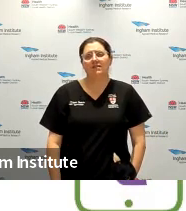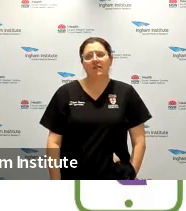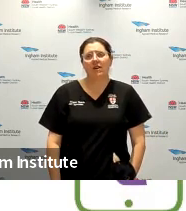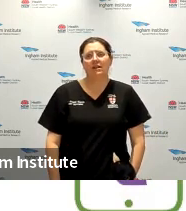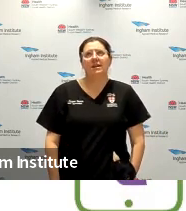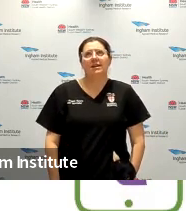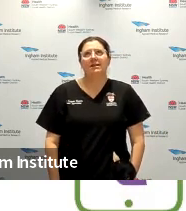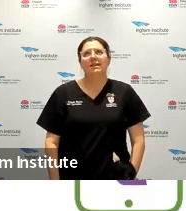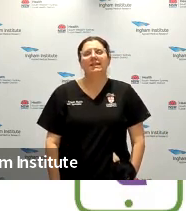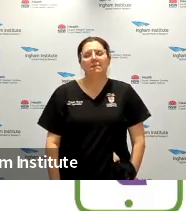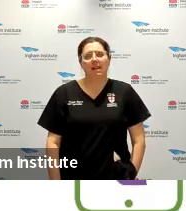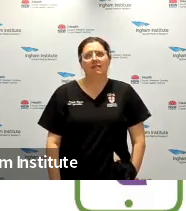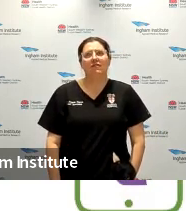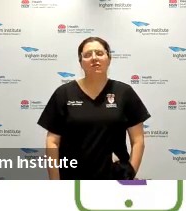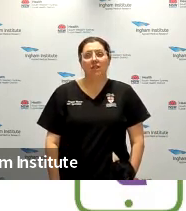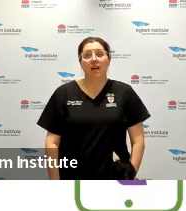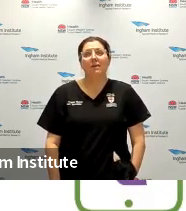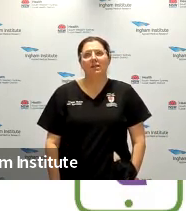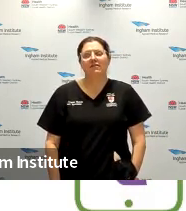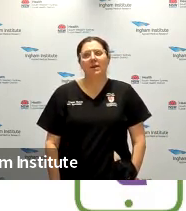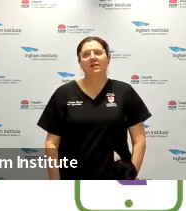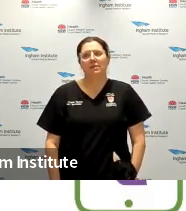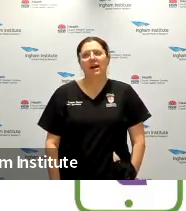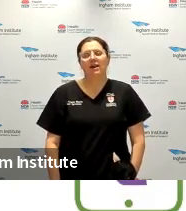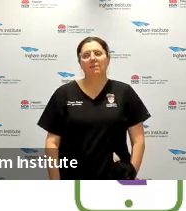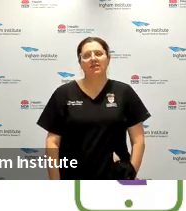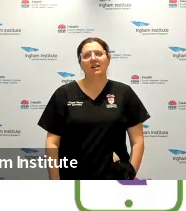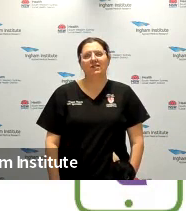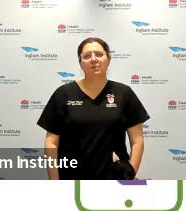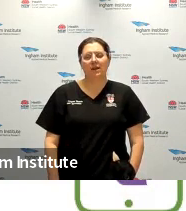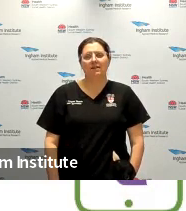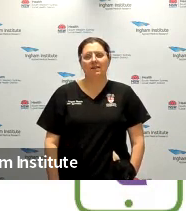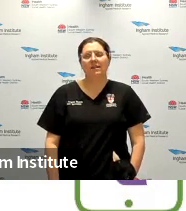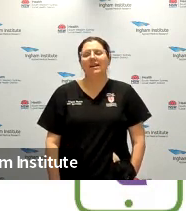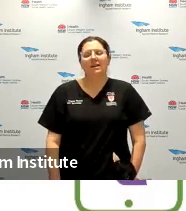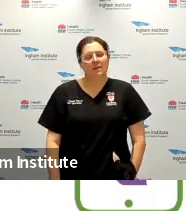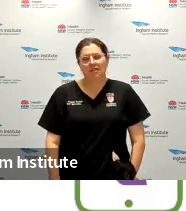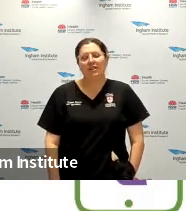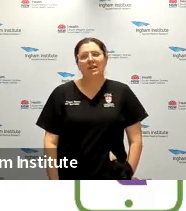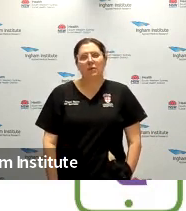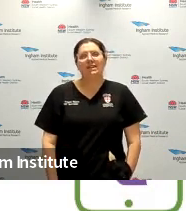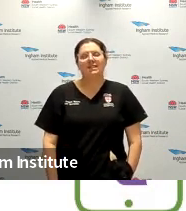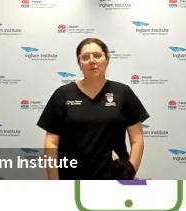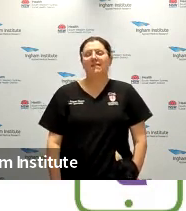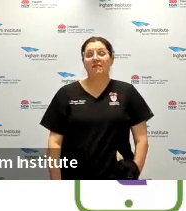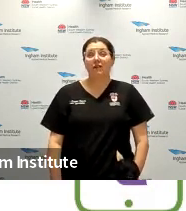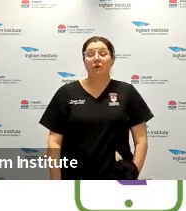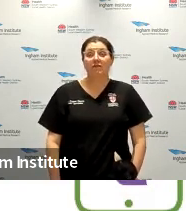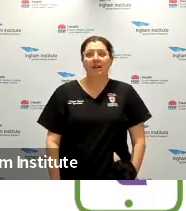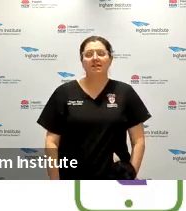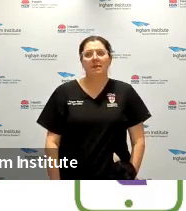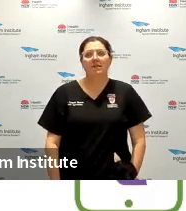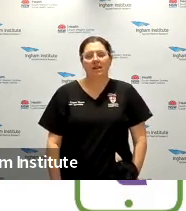always hard to find clinically meaningful, reliable information about how to make changes in pregnancy, because certainly in pregnancy, women are